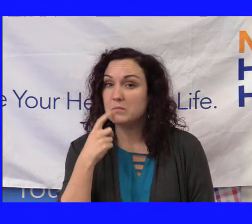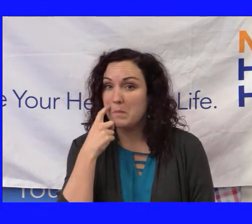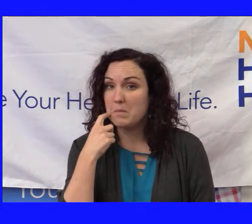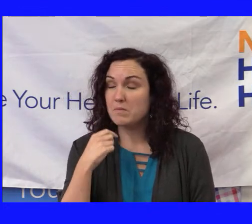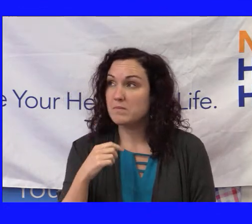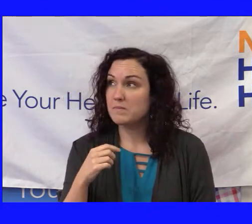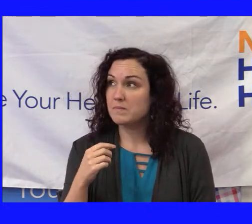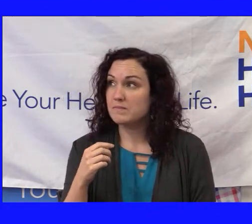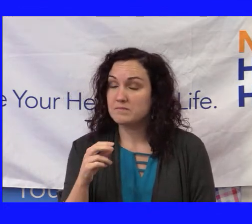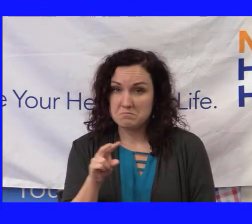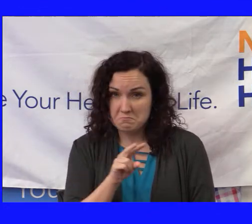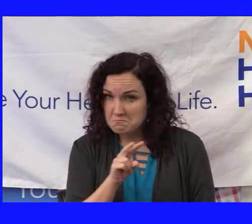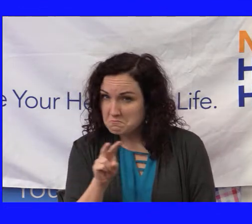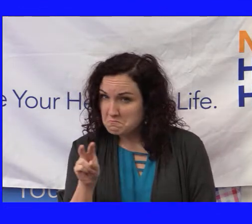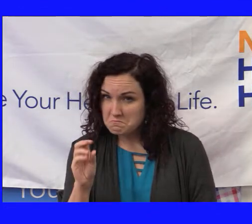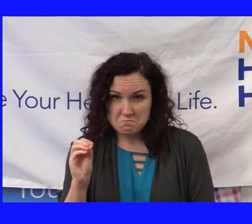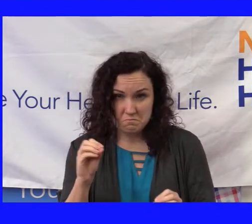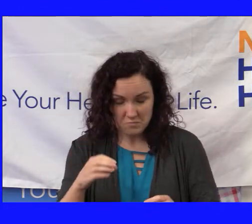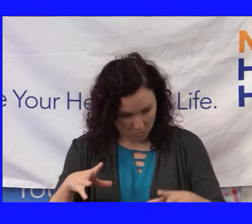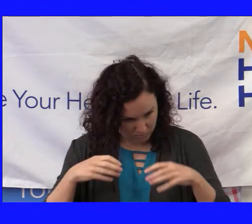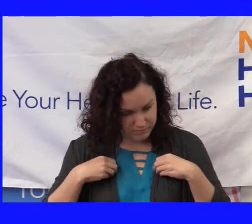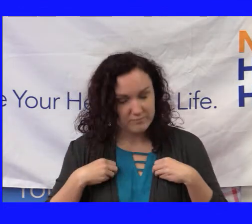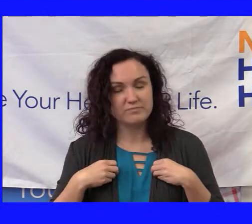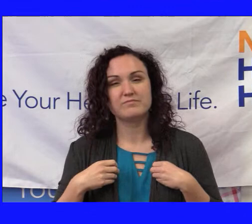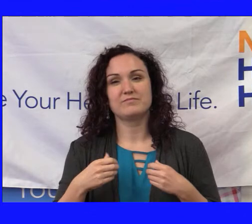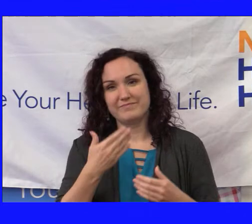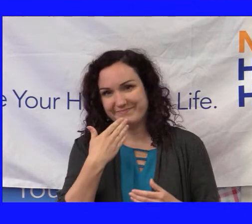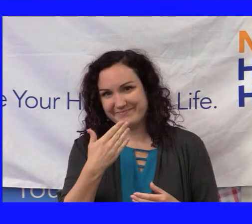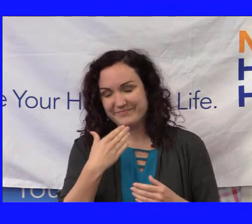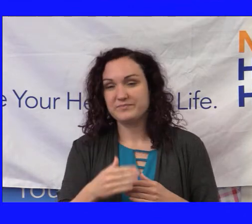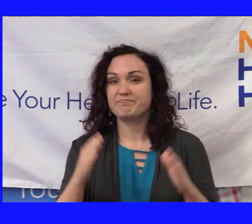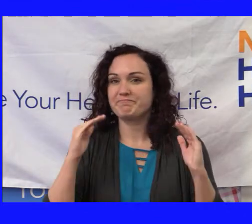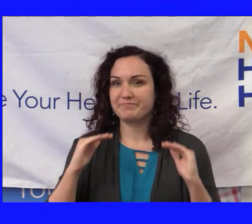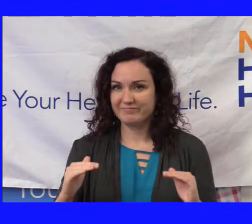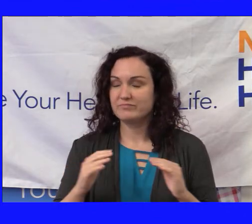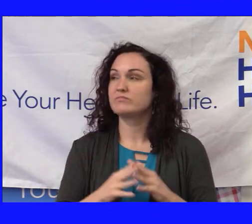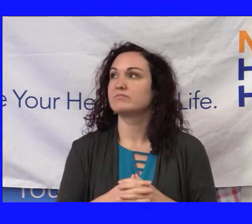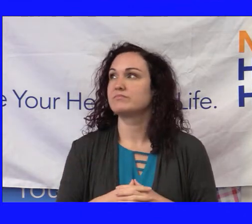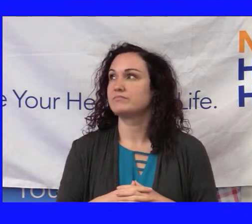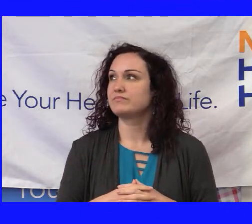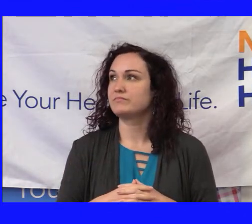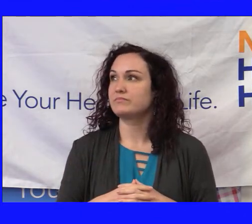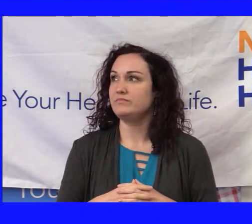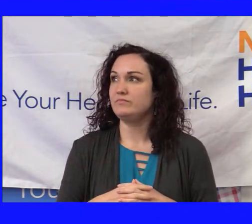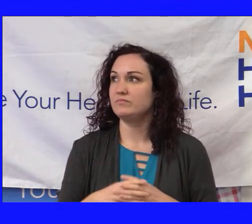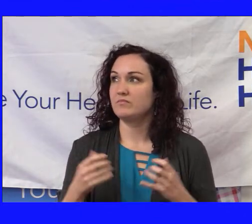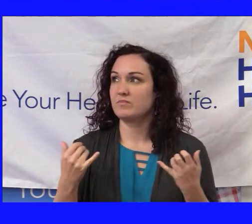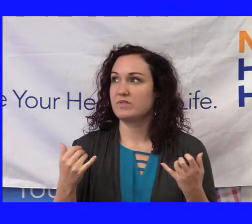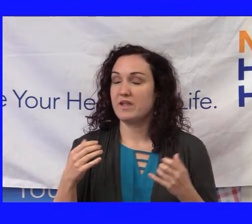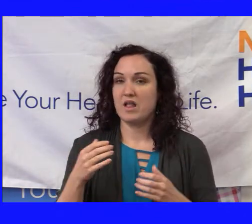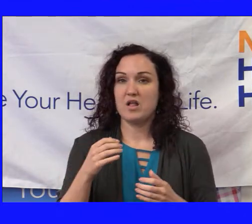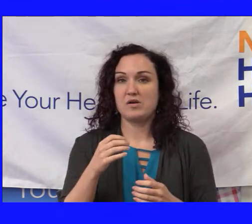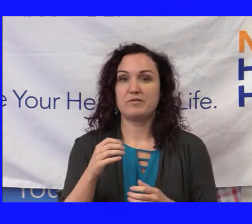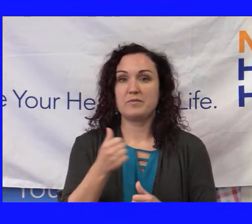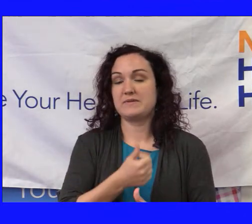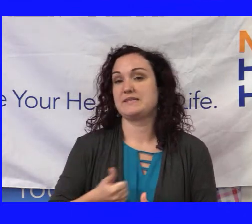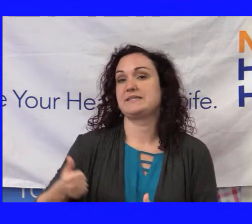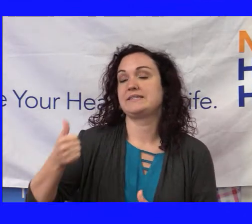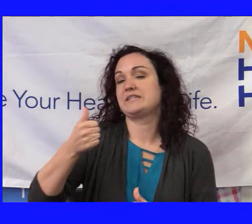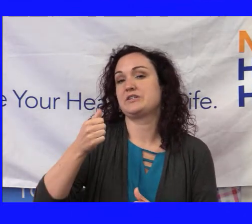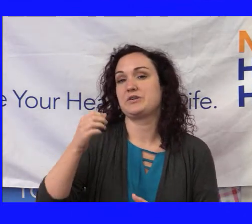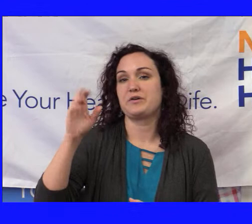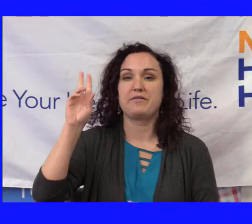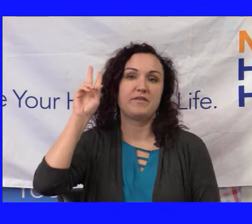Hearing, the motion is carried. Thank you. Now, we would like to hear from Senior Vice President, Ms.